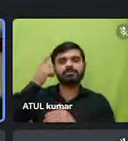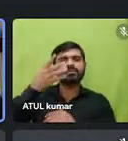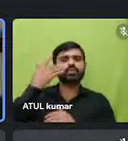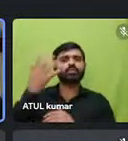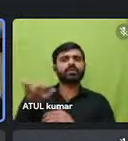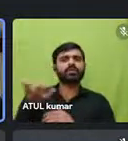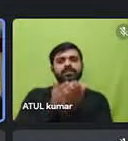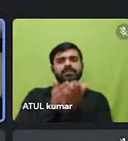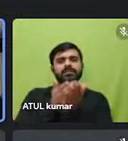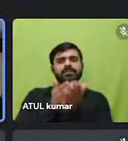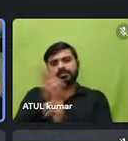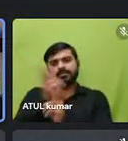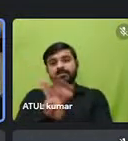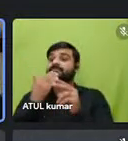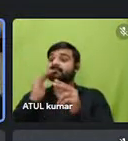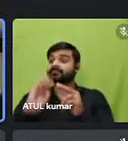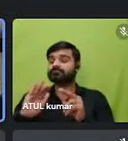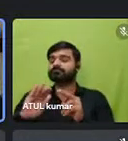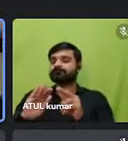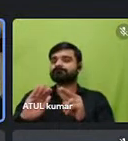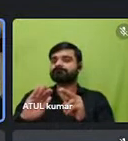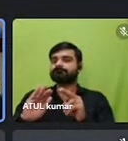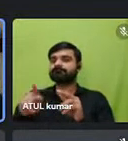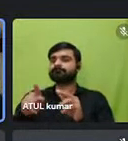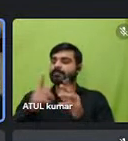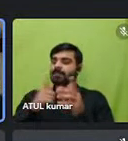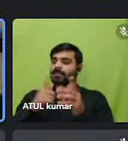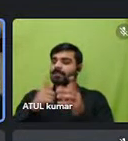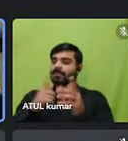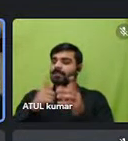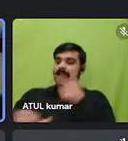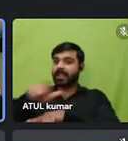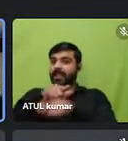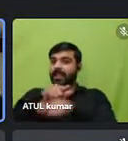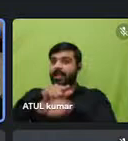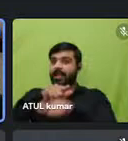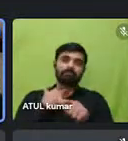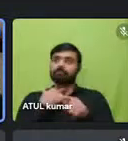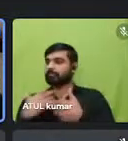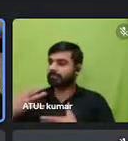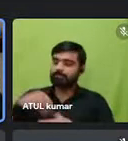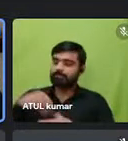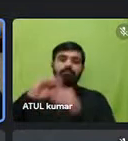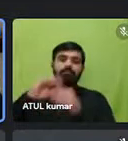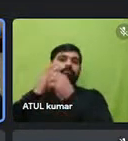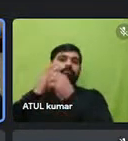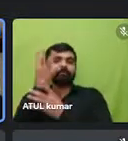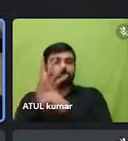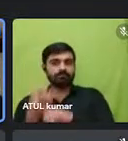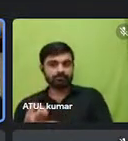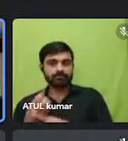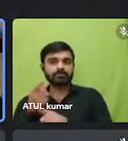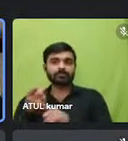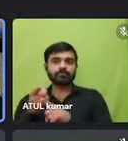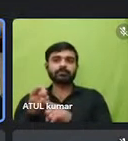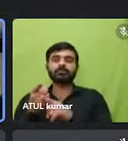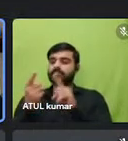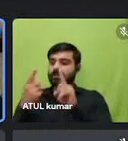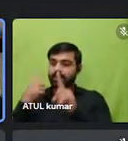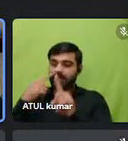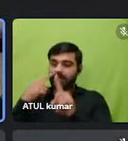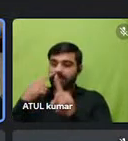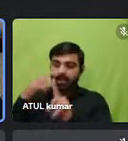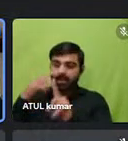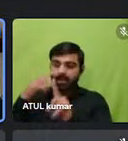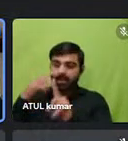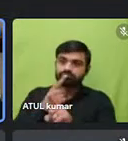right away when a child is diagnosed whether they're at risk for language deprivation, or if identification